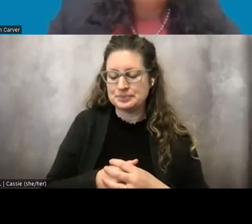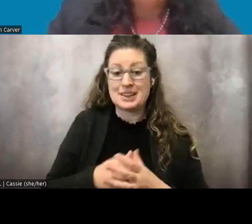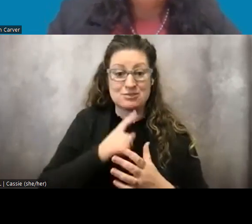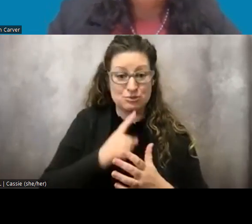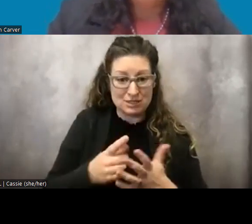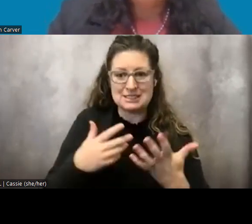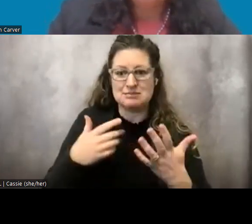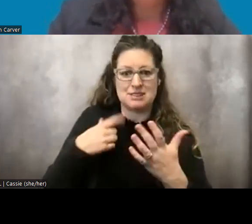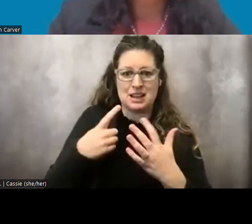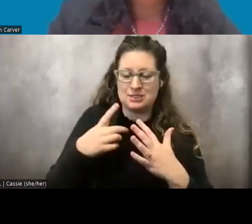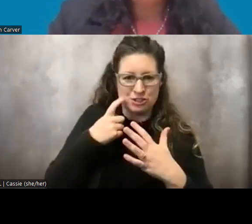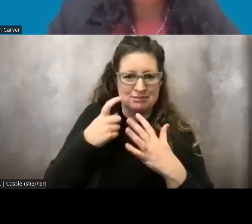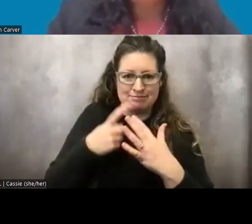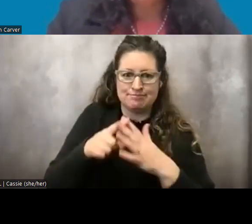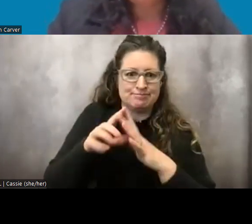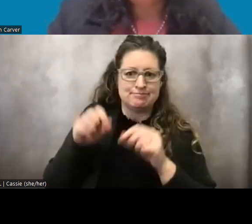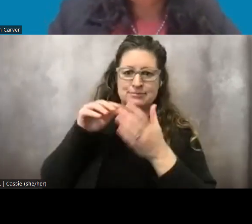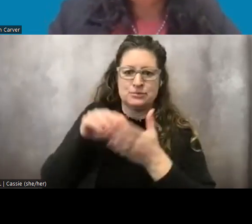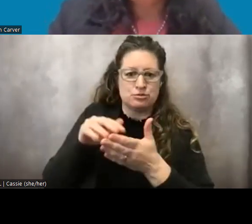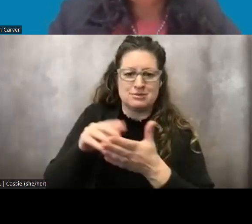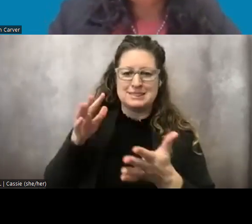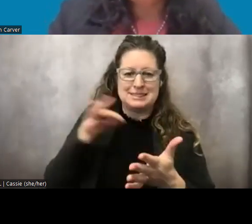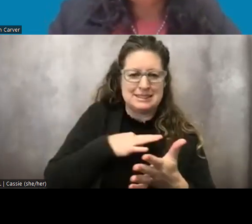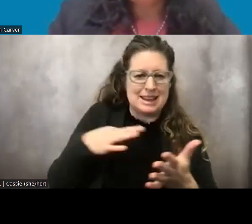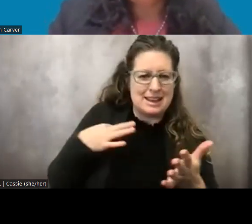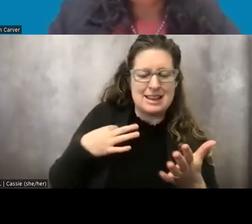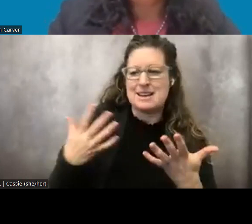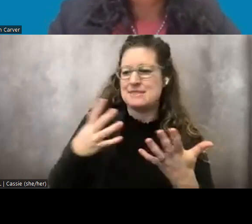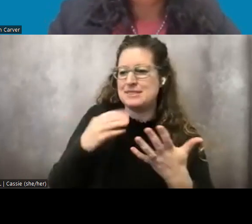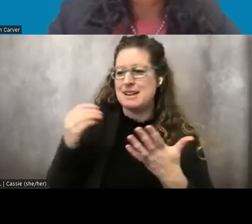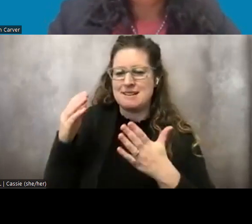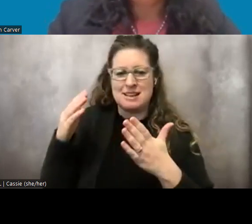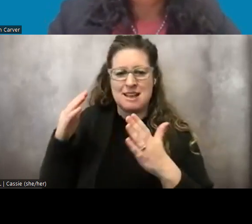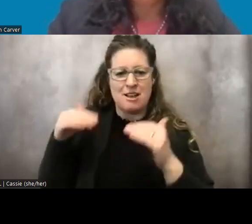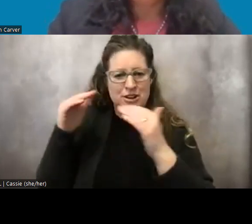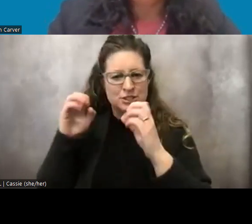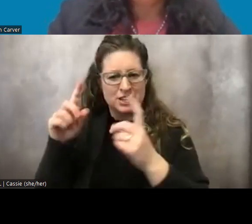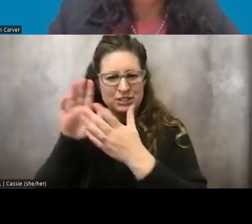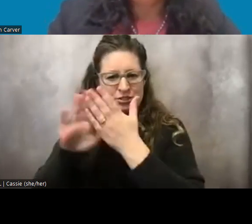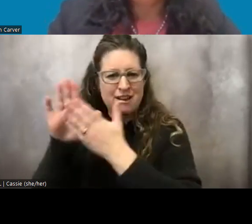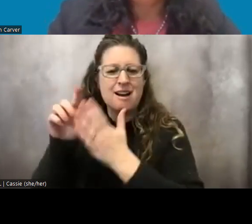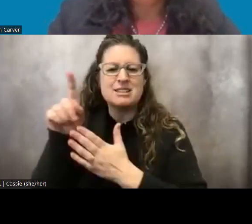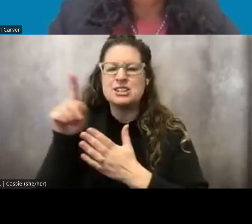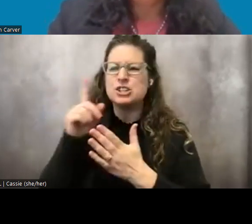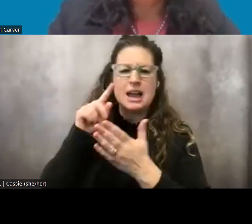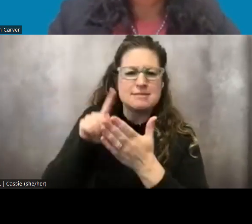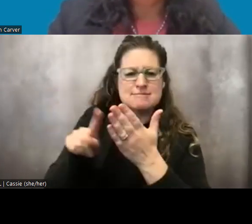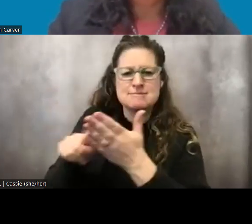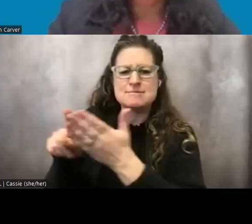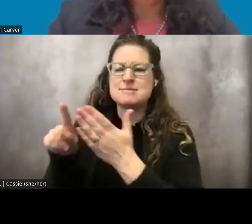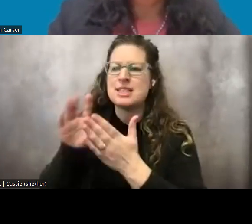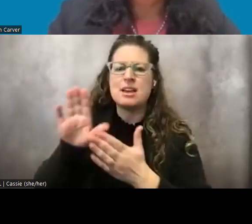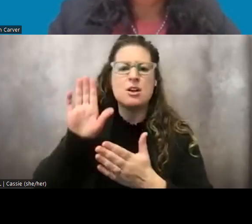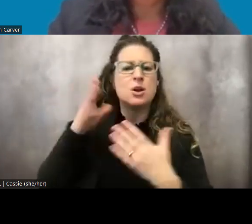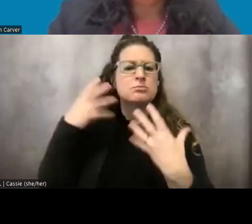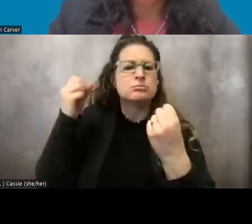staff in higher education and just really trying to understand what factors were contributing to or worsening their well-being. And so